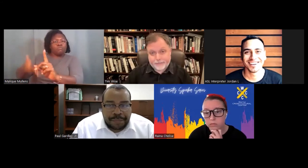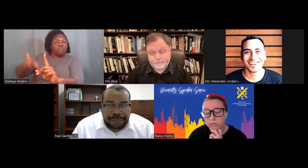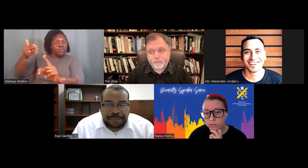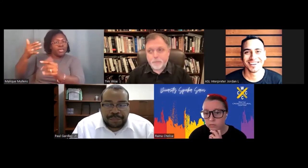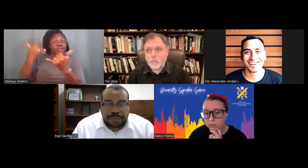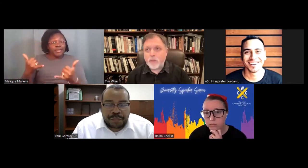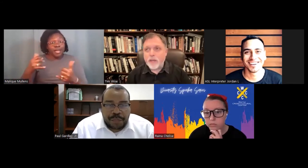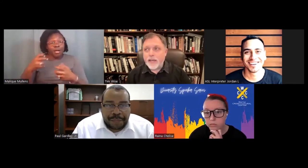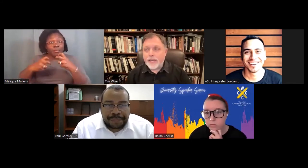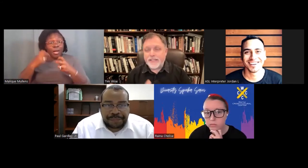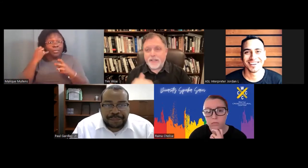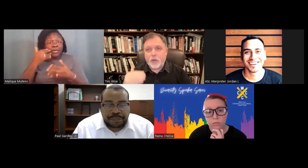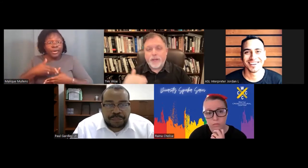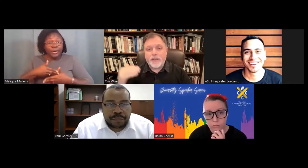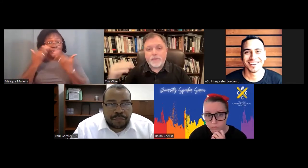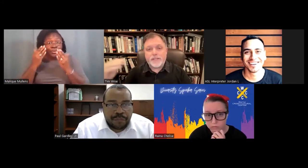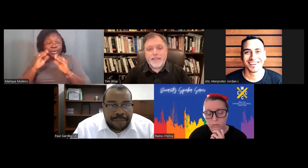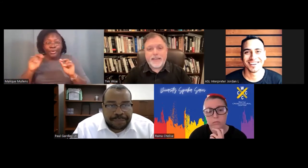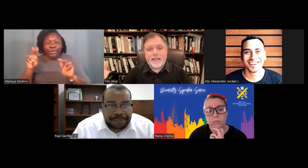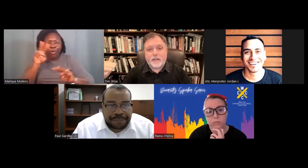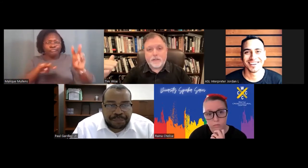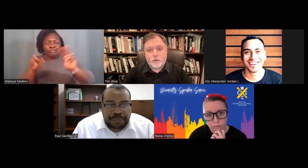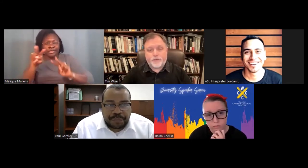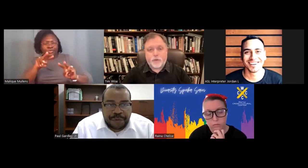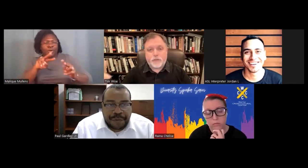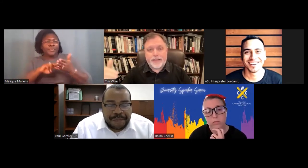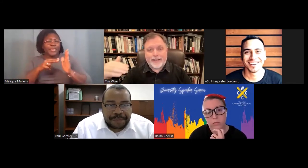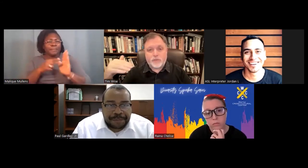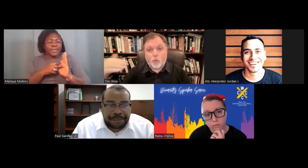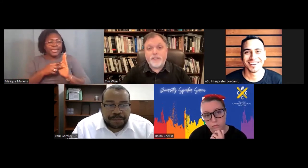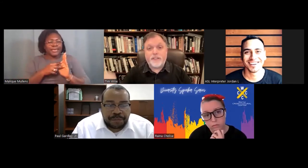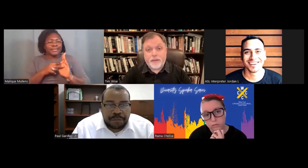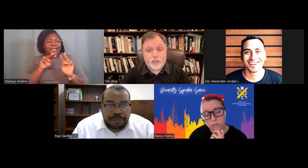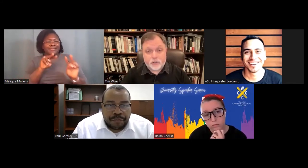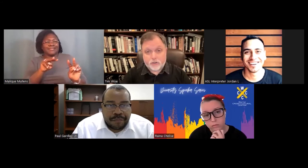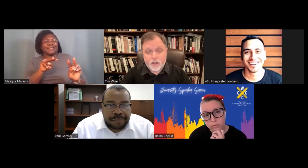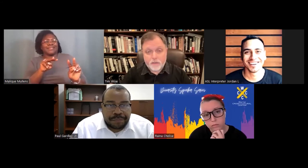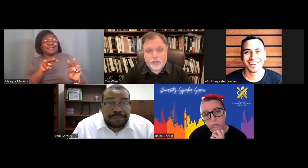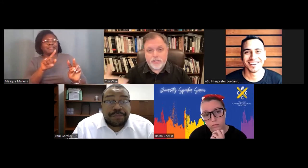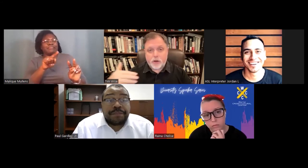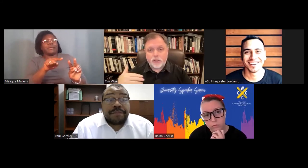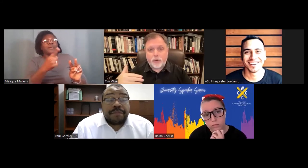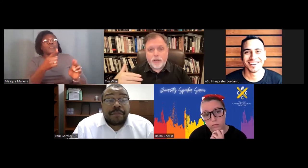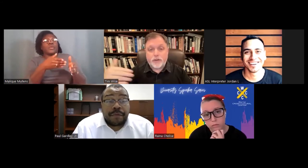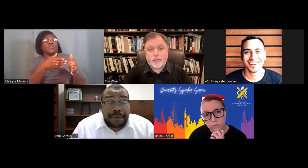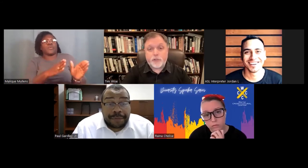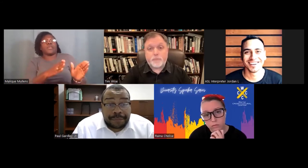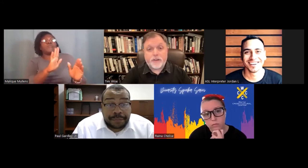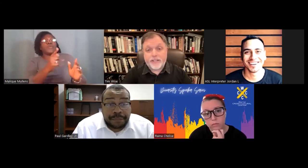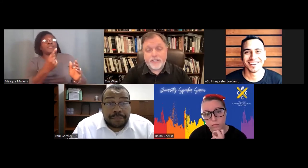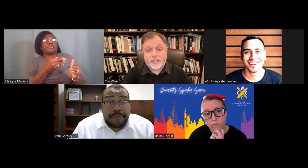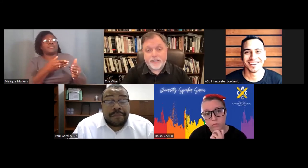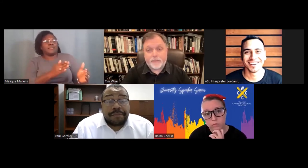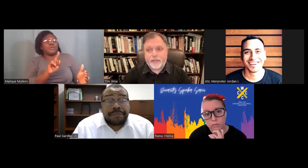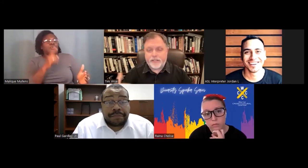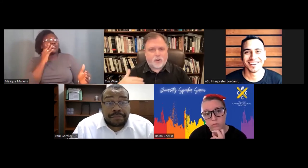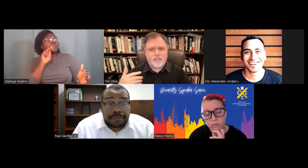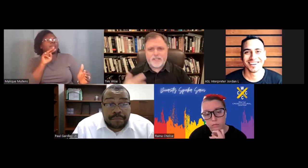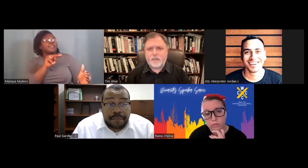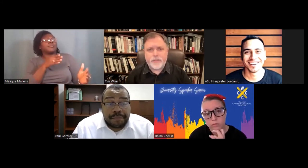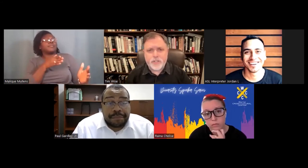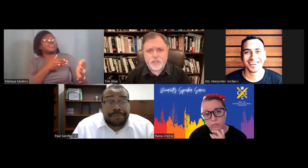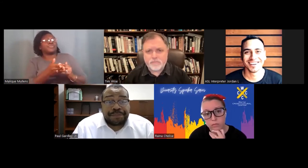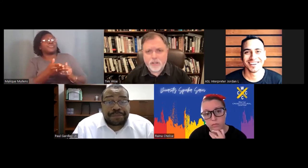that is that you end up seeing those folks as one-dimensional, because the only way you're experiencing them is